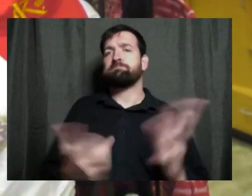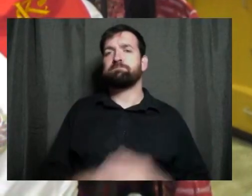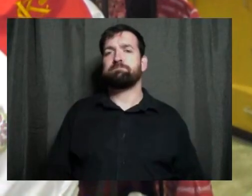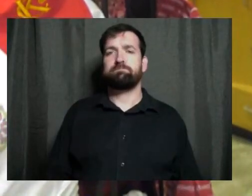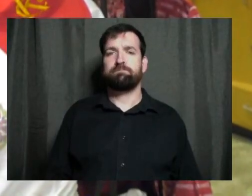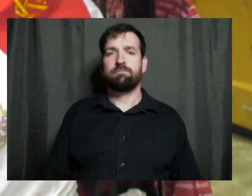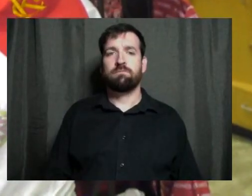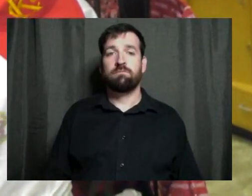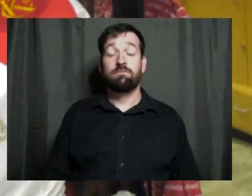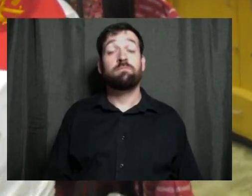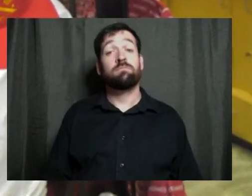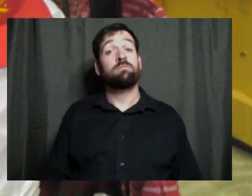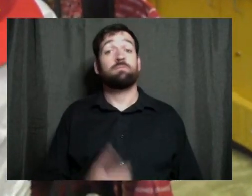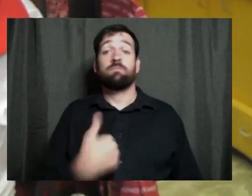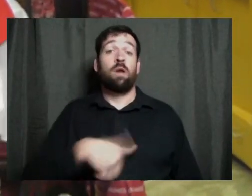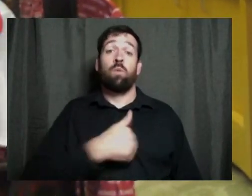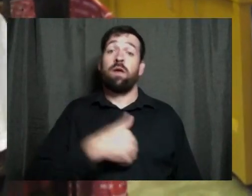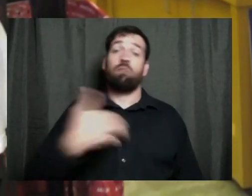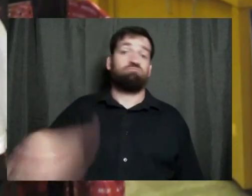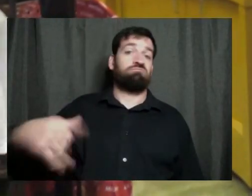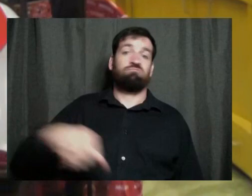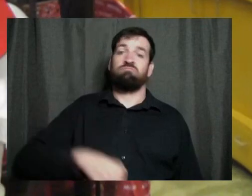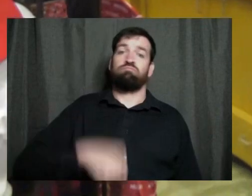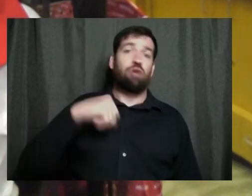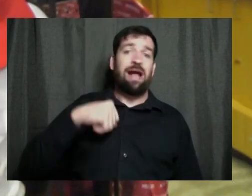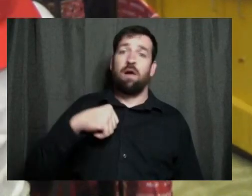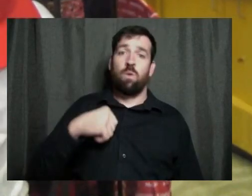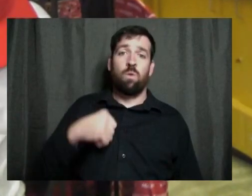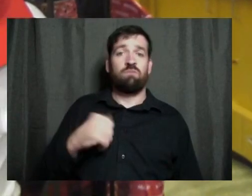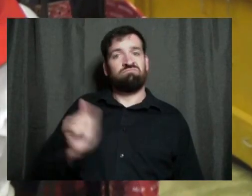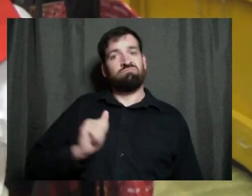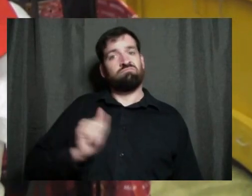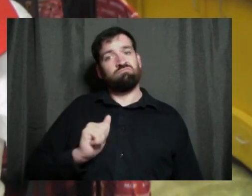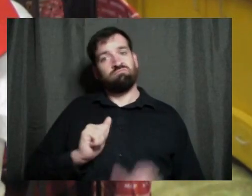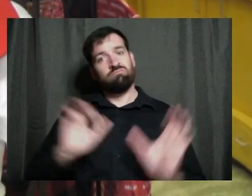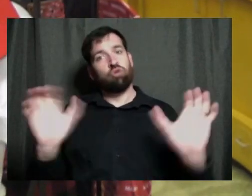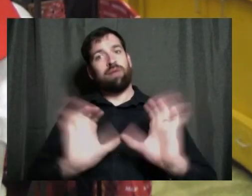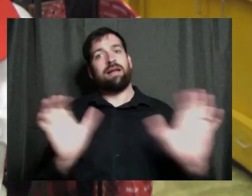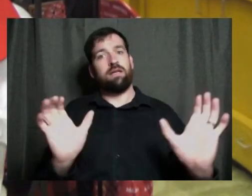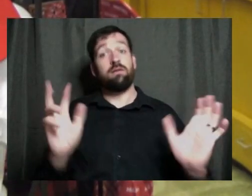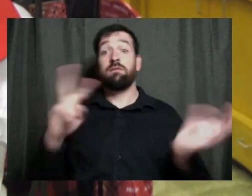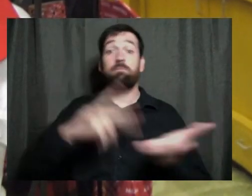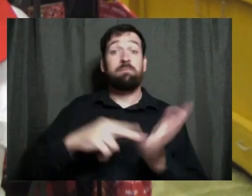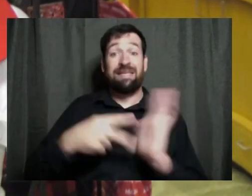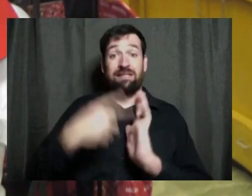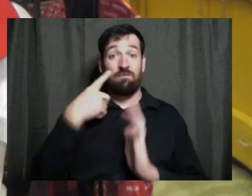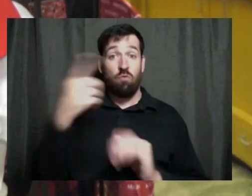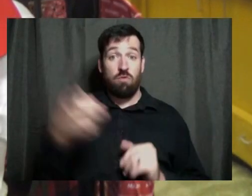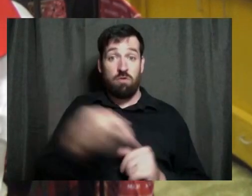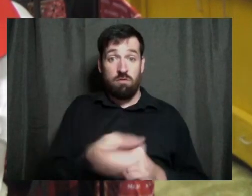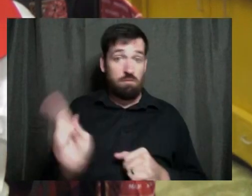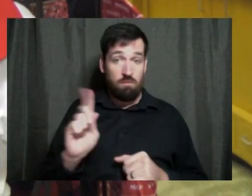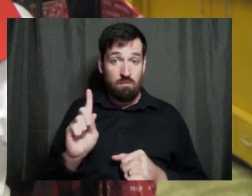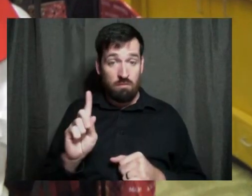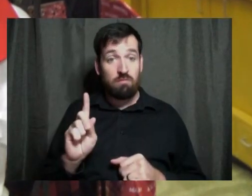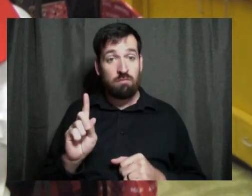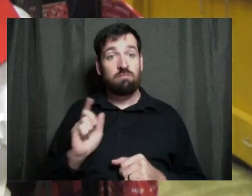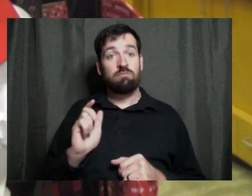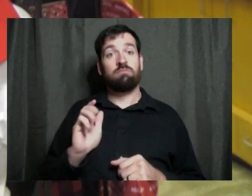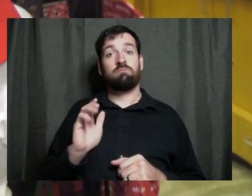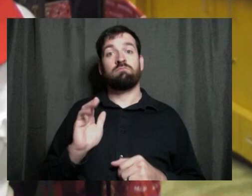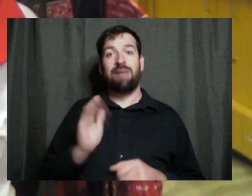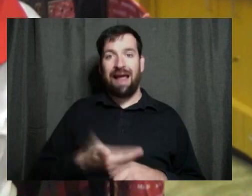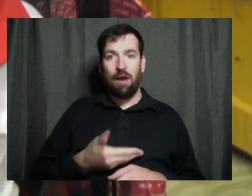Well, we are so proud of being accredited. What happens and what this means to the patient is our fitters